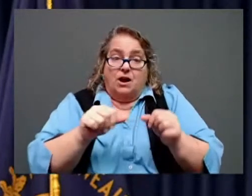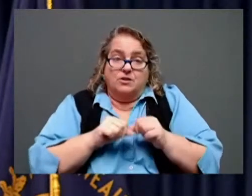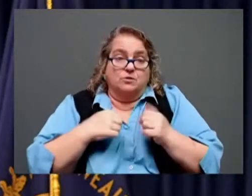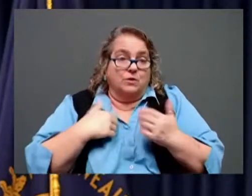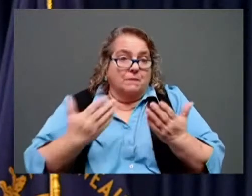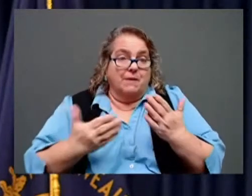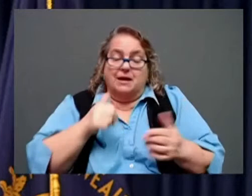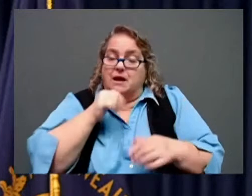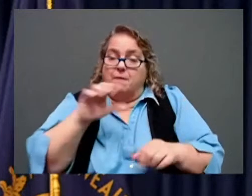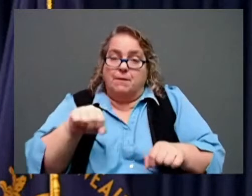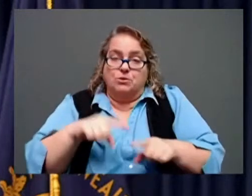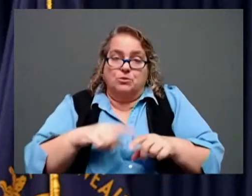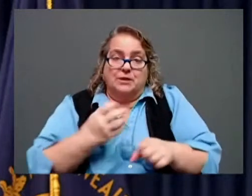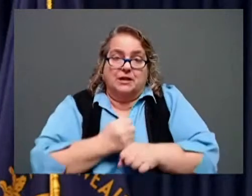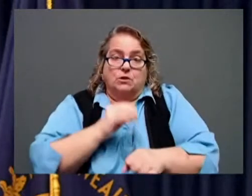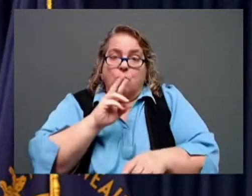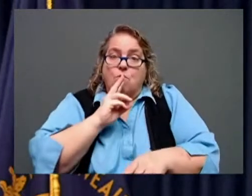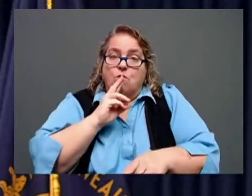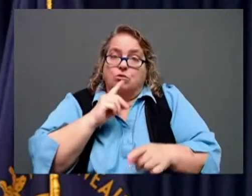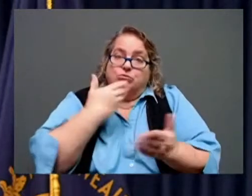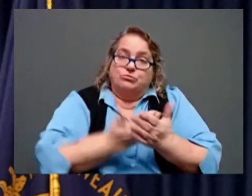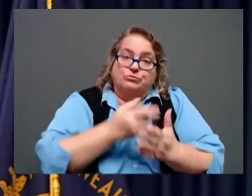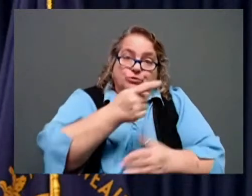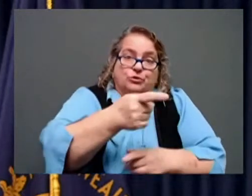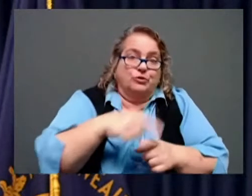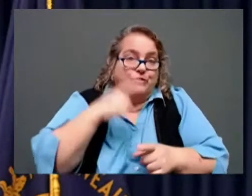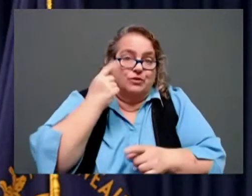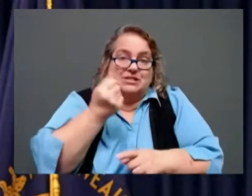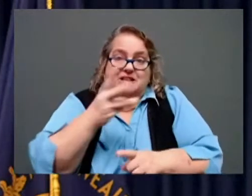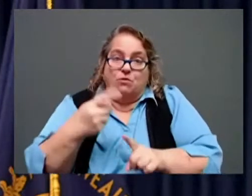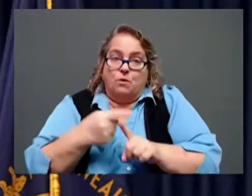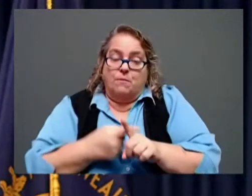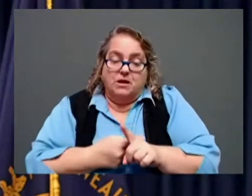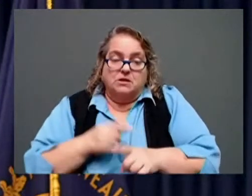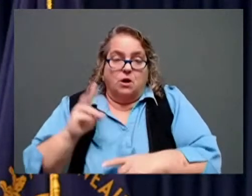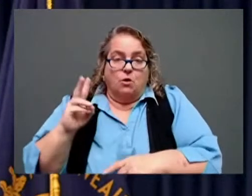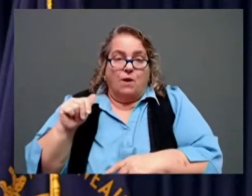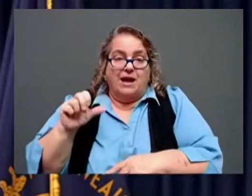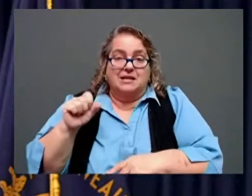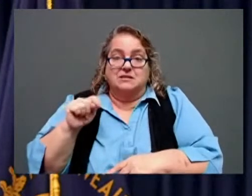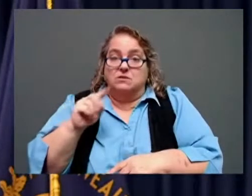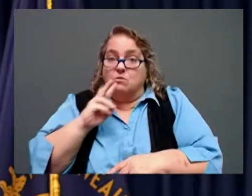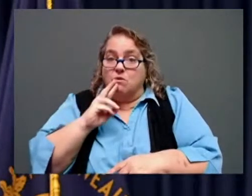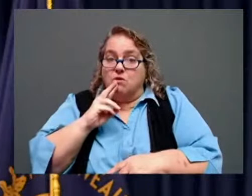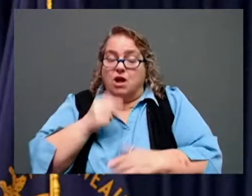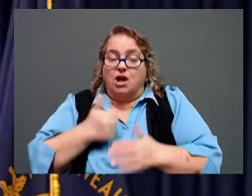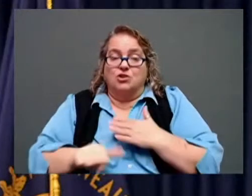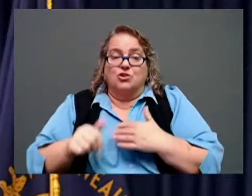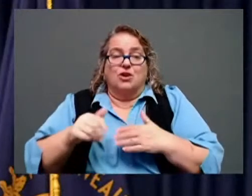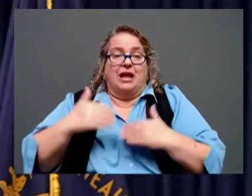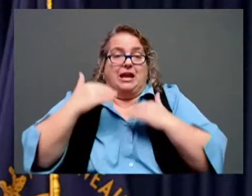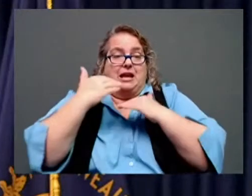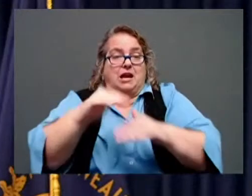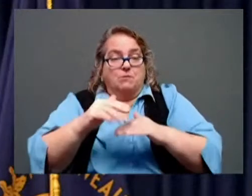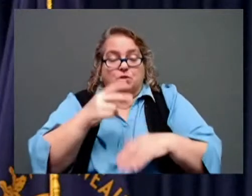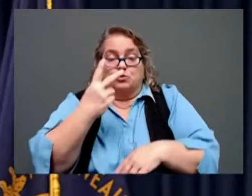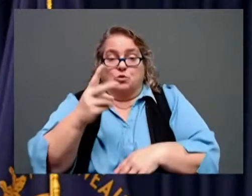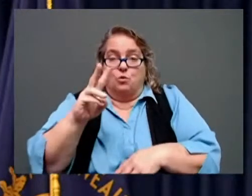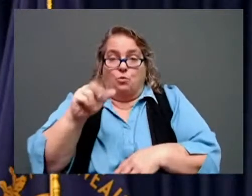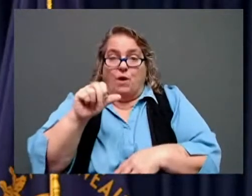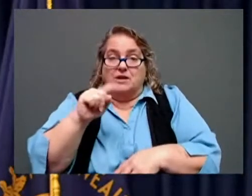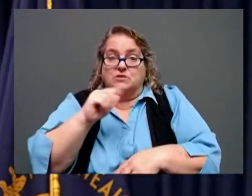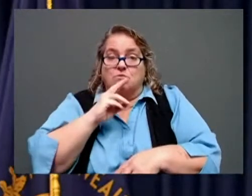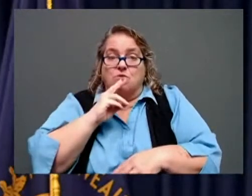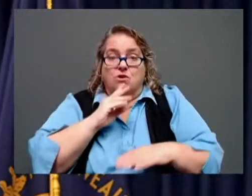months. Wastewater: 17 wastewater systems under limited operations, 2 wastewater plants experiencing bypasses. Fleming